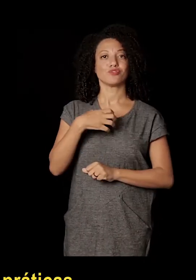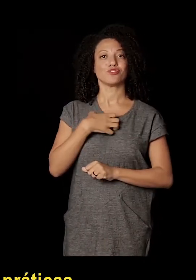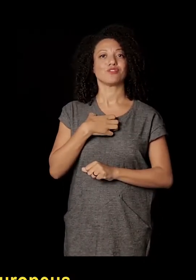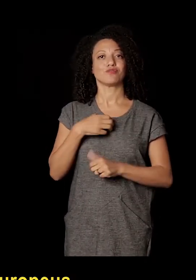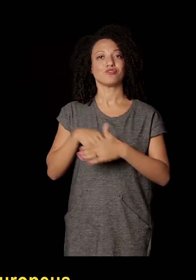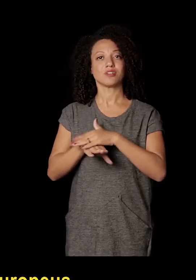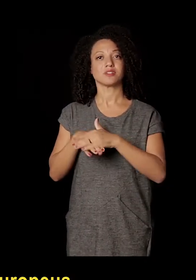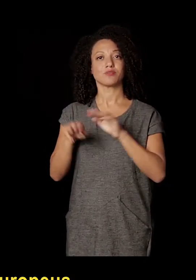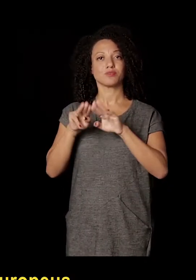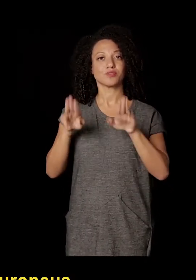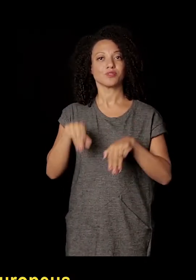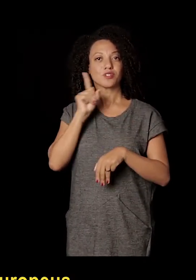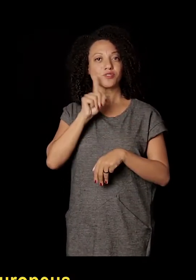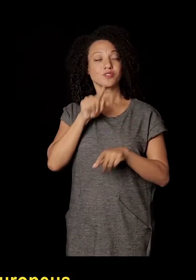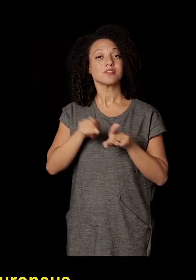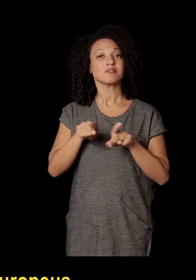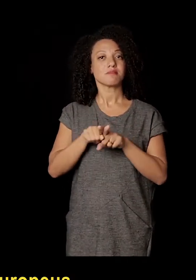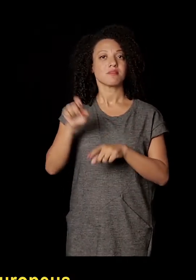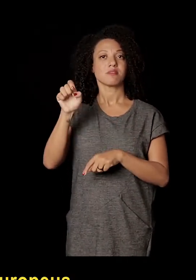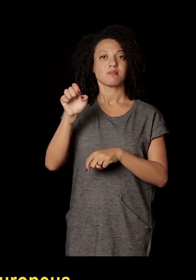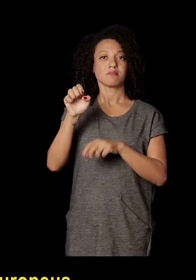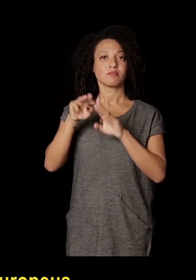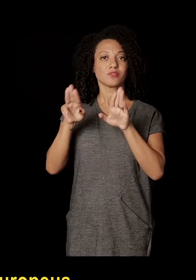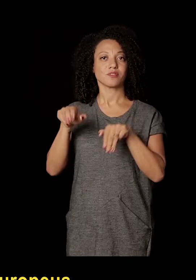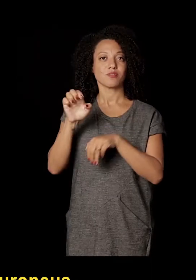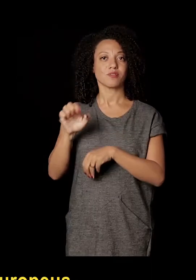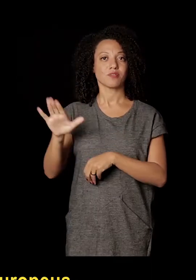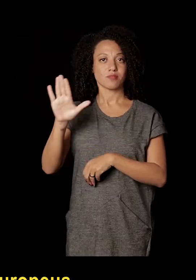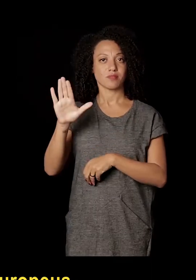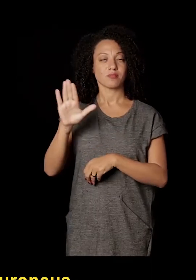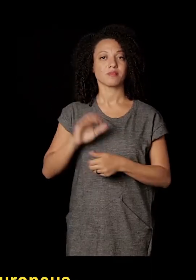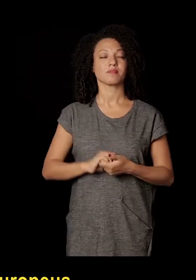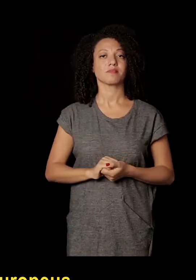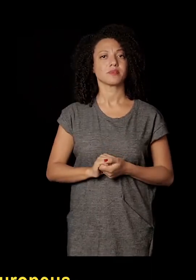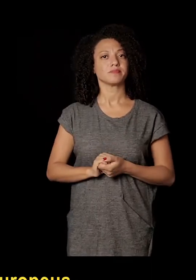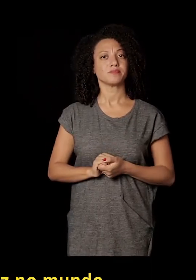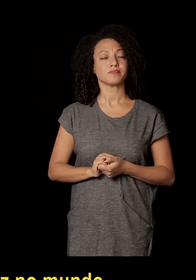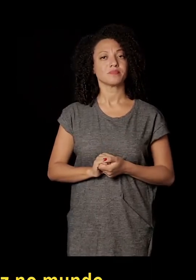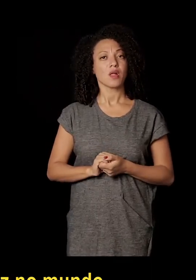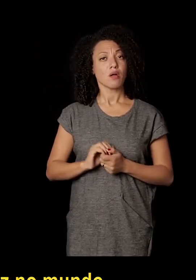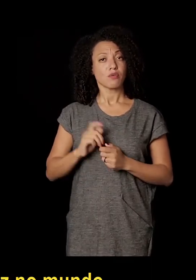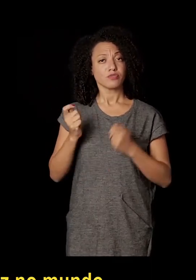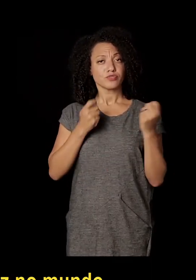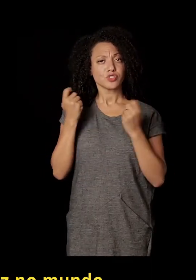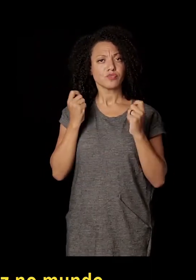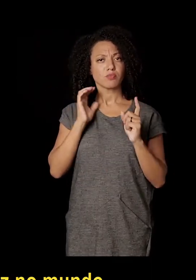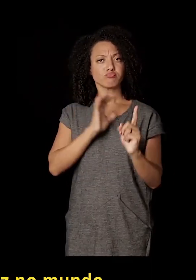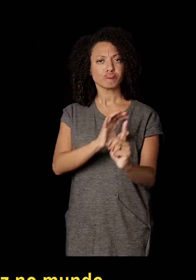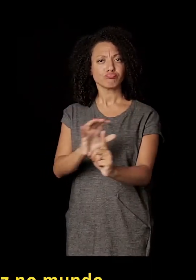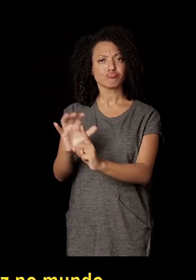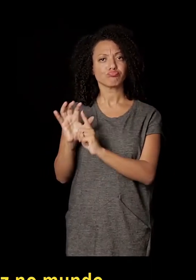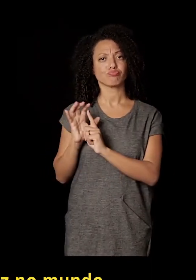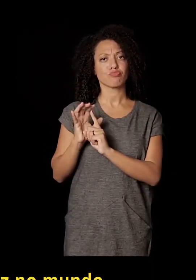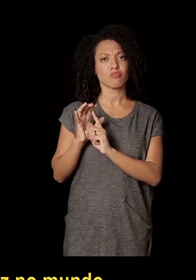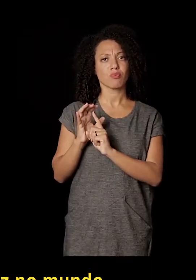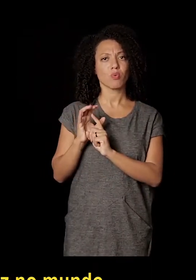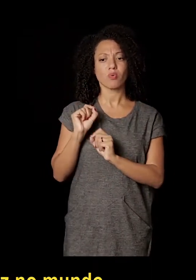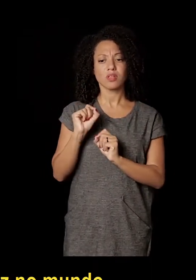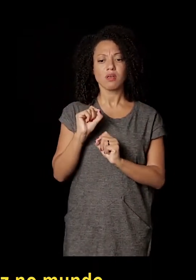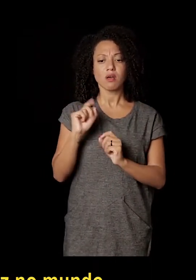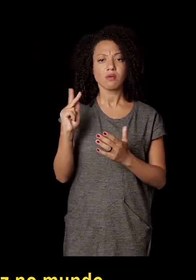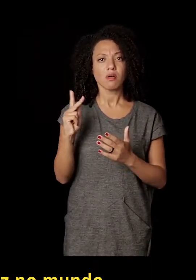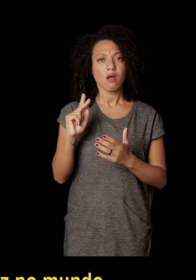practices in America and in a number of European museums, and broadened their sense